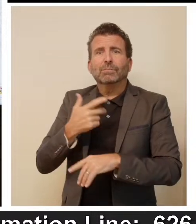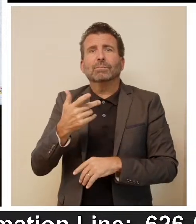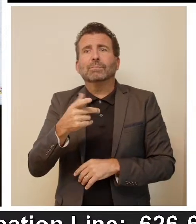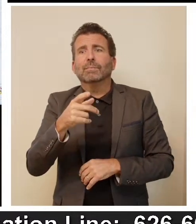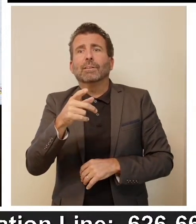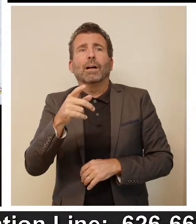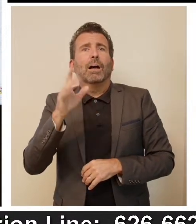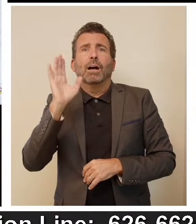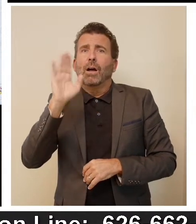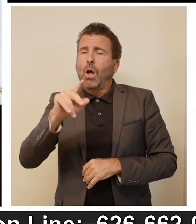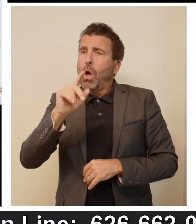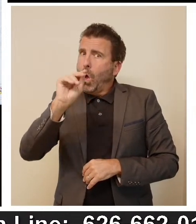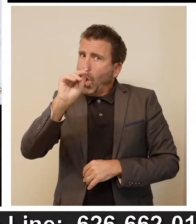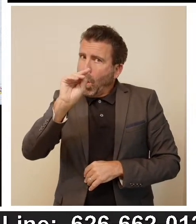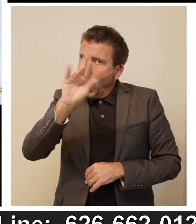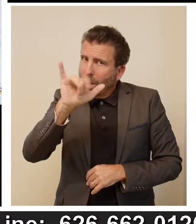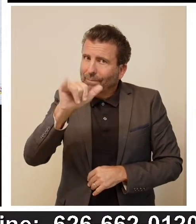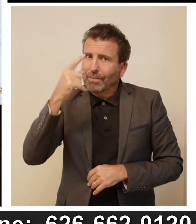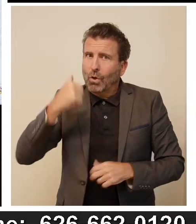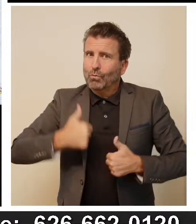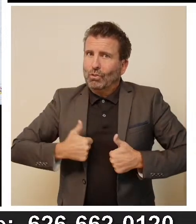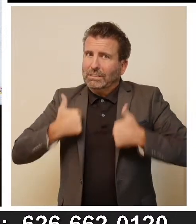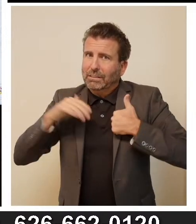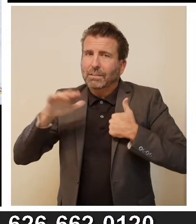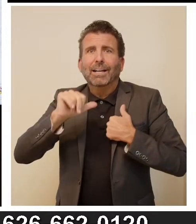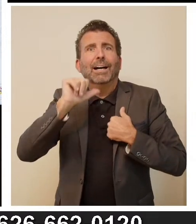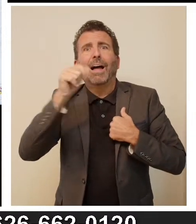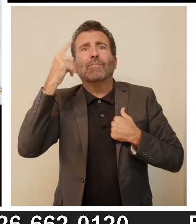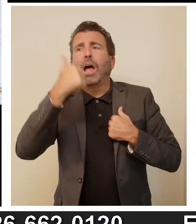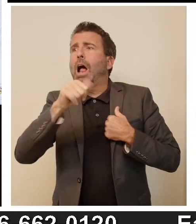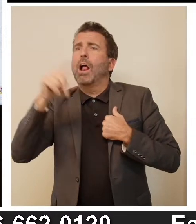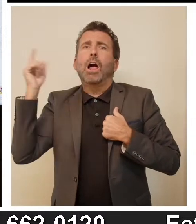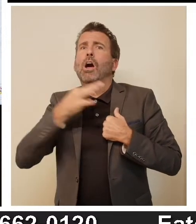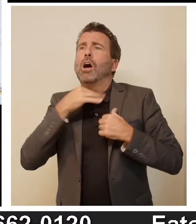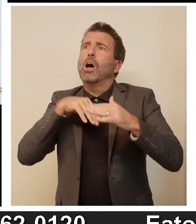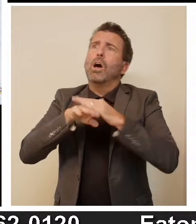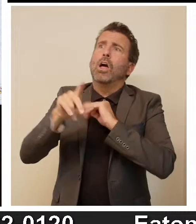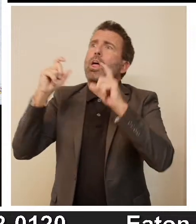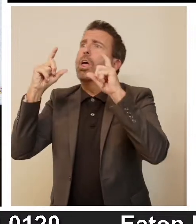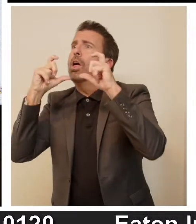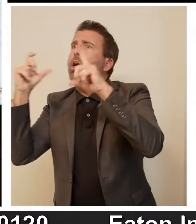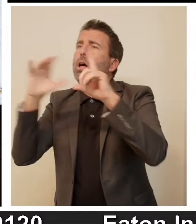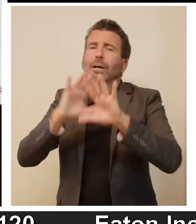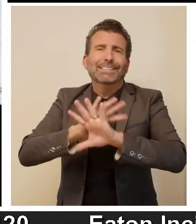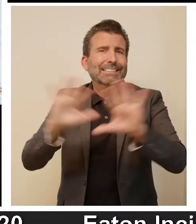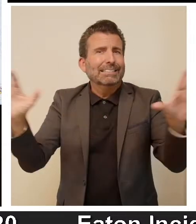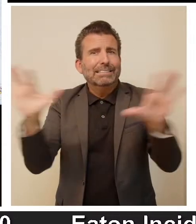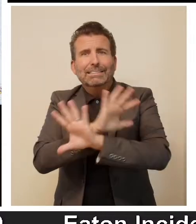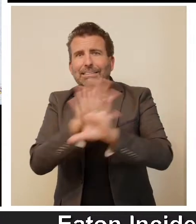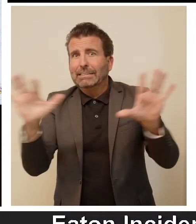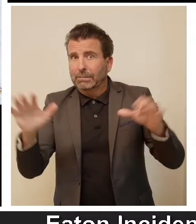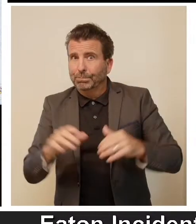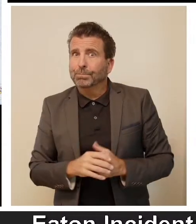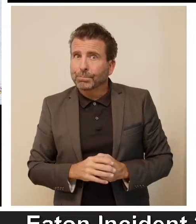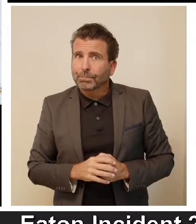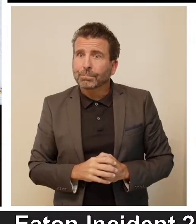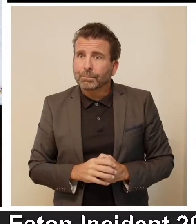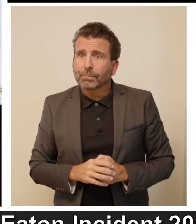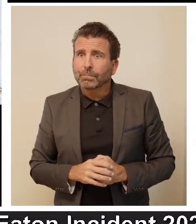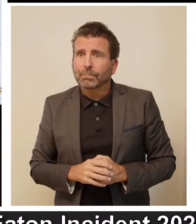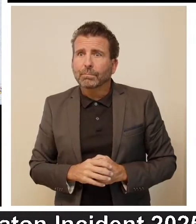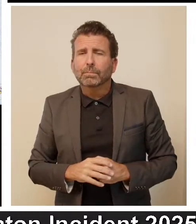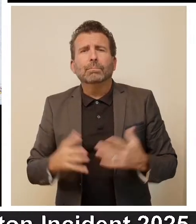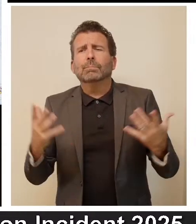go up. The goal is to check your property, assess it, maybe grab some things if you can, and to leave the area.